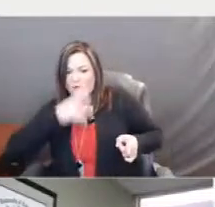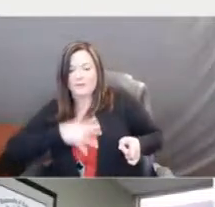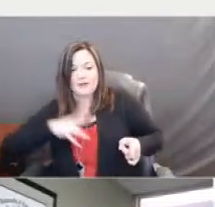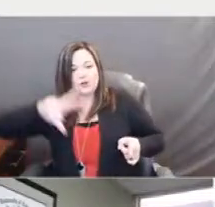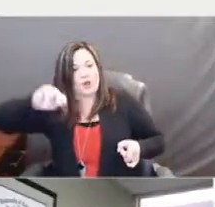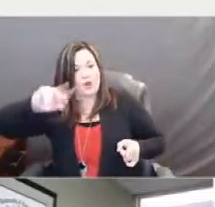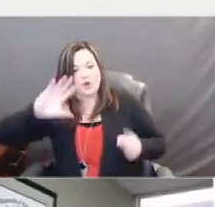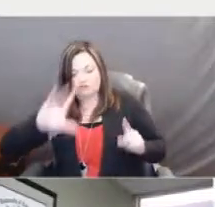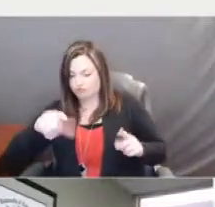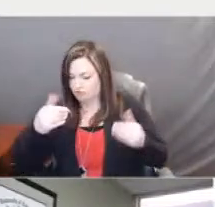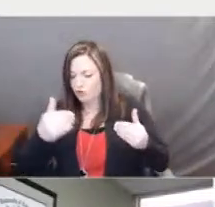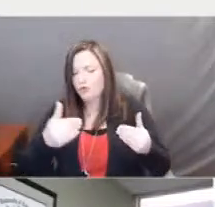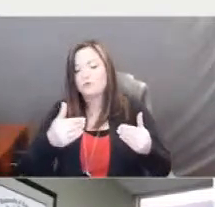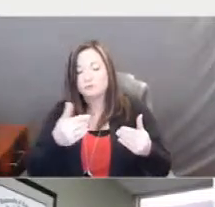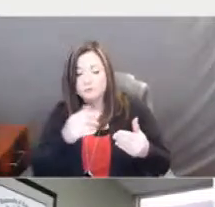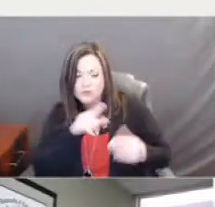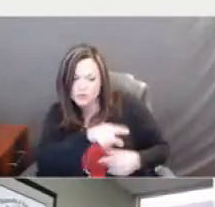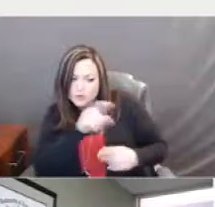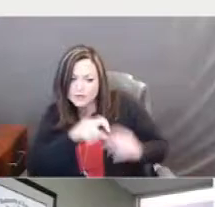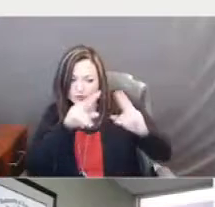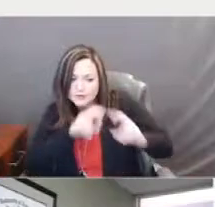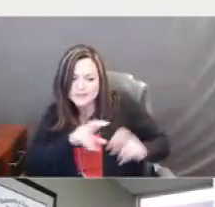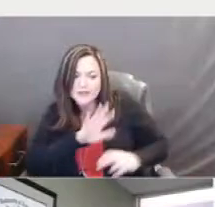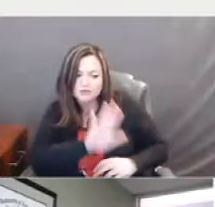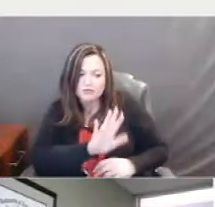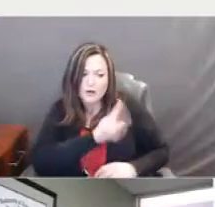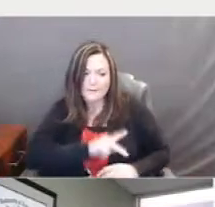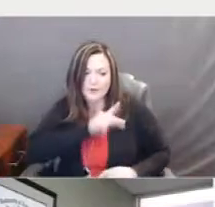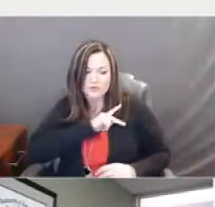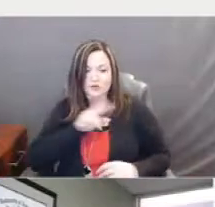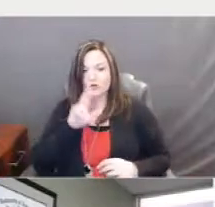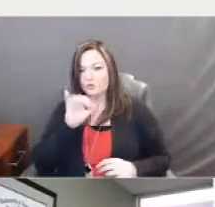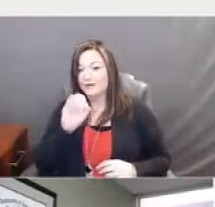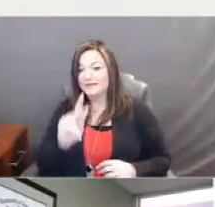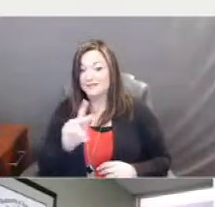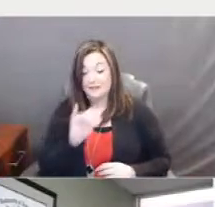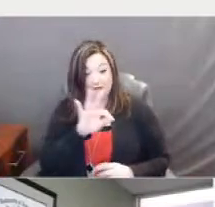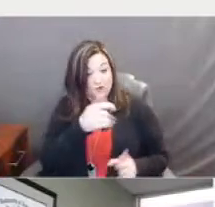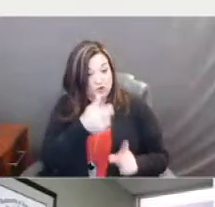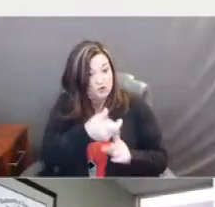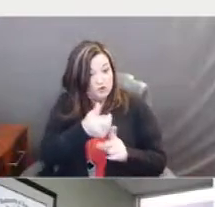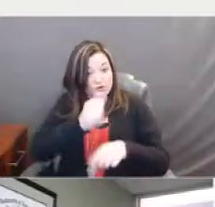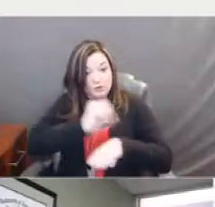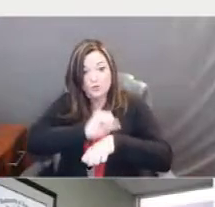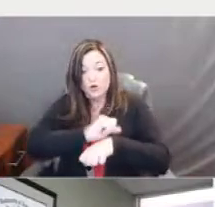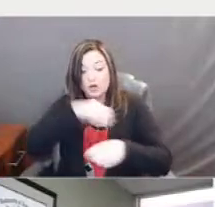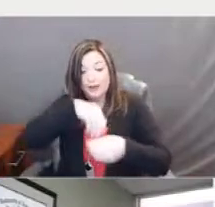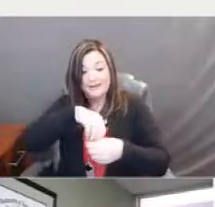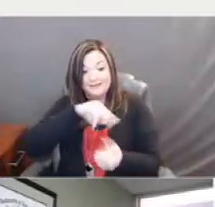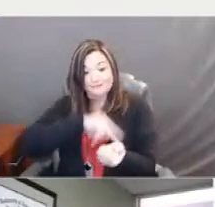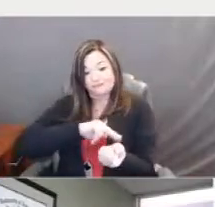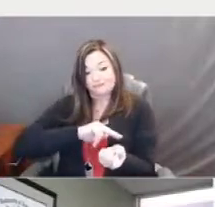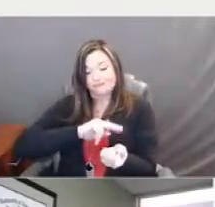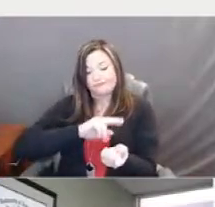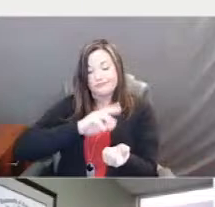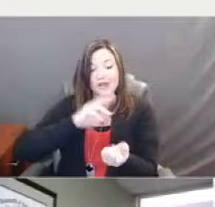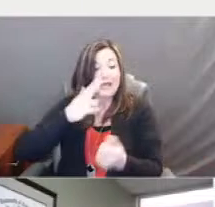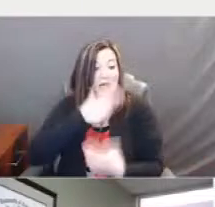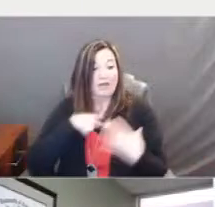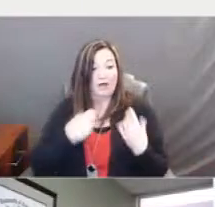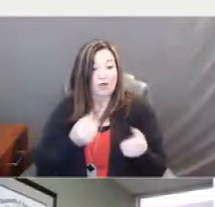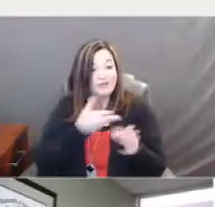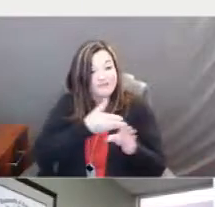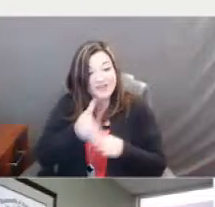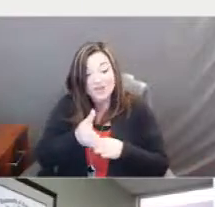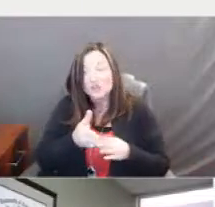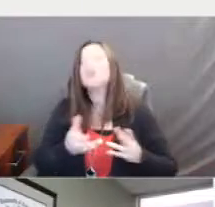assess what your personal risk is. If you're a healthcare worker, if you're in an environment where the risk of contracting COVID is real, as it